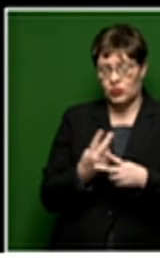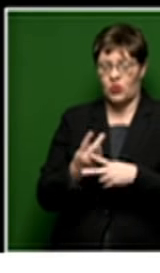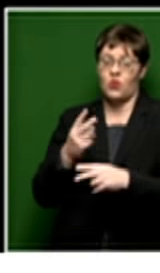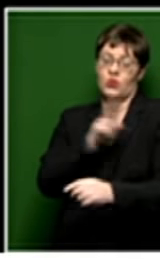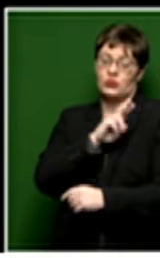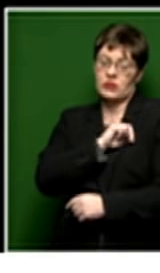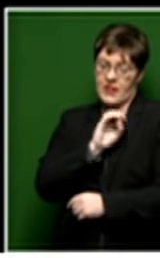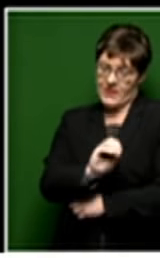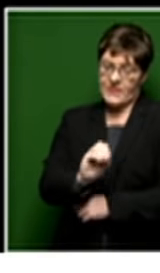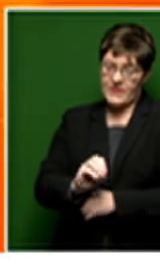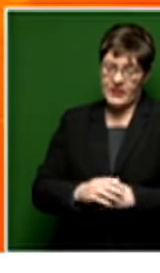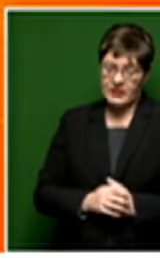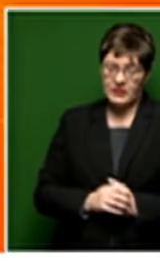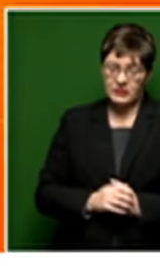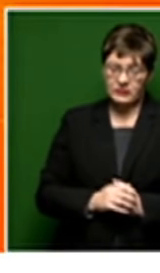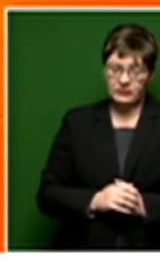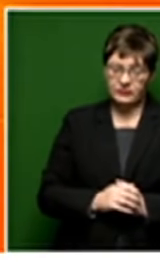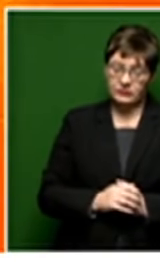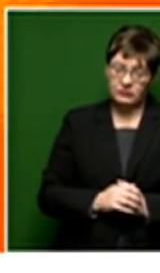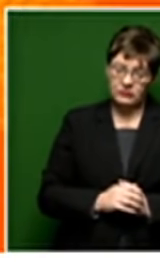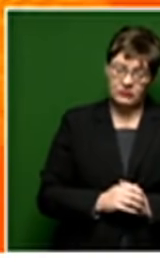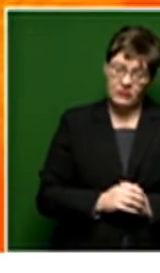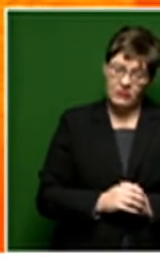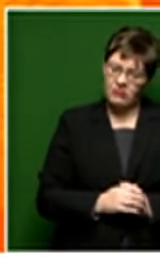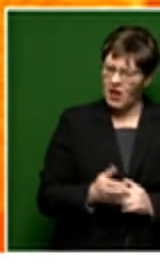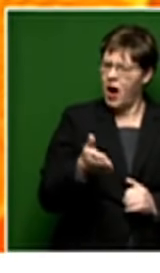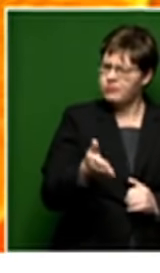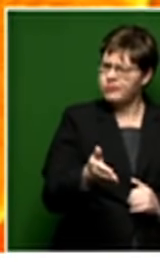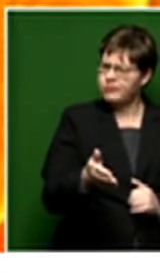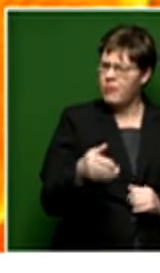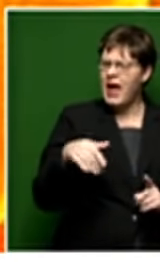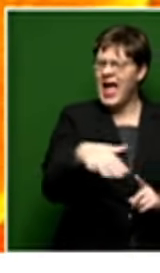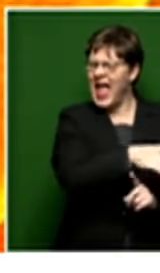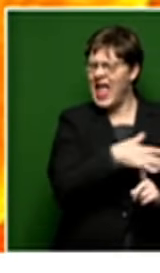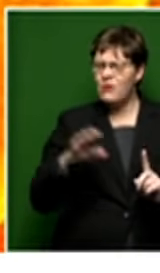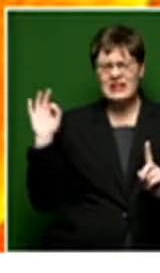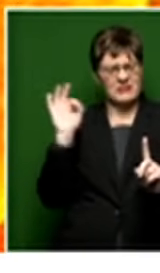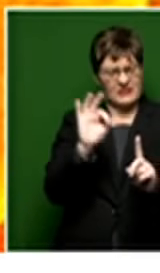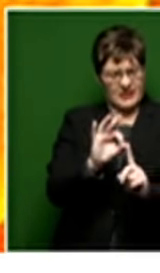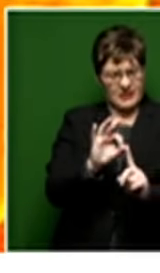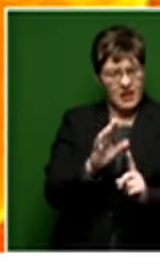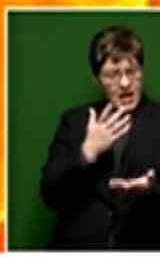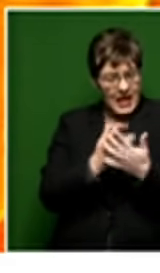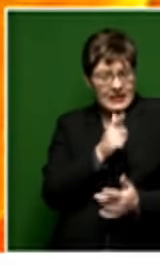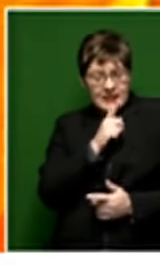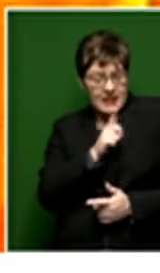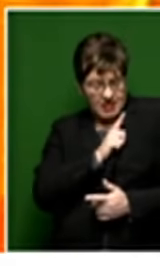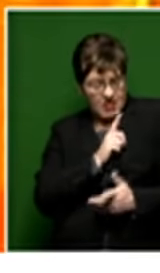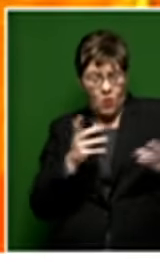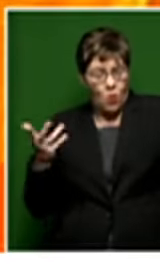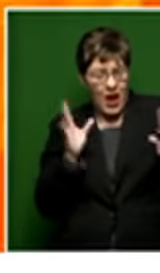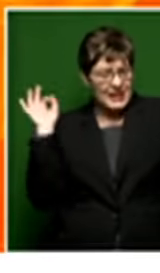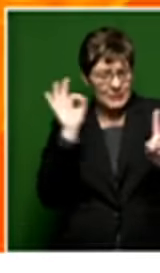KZN. All right, so they are there. Which areas specifically? Are you able to tell us where they have been